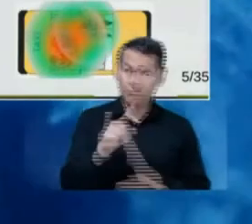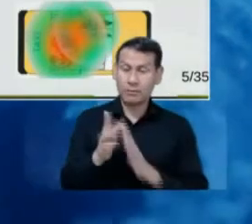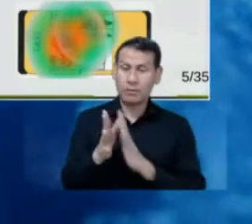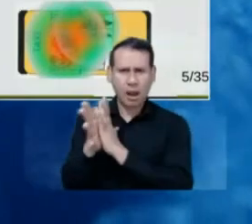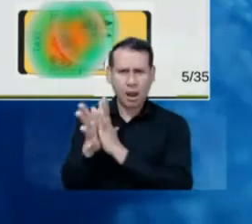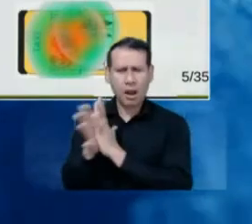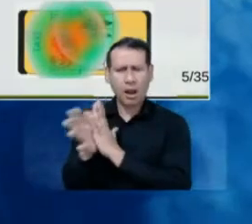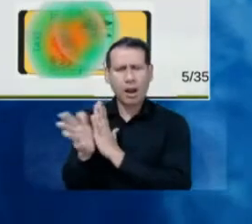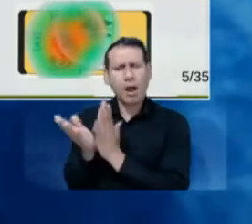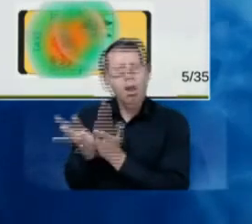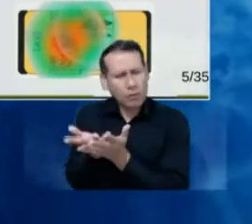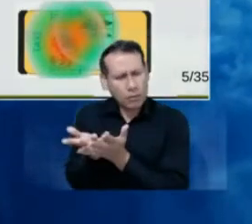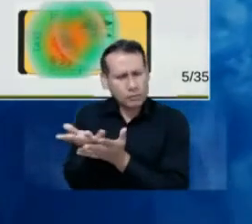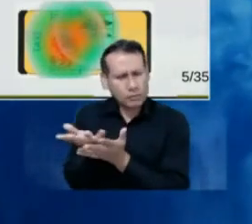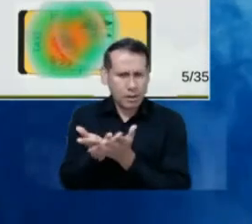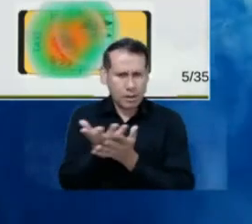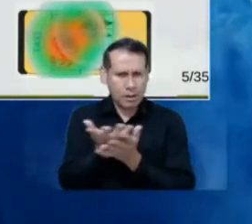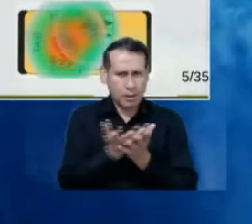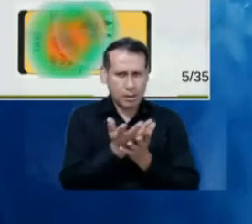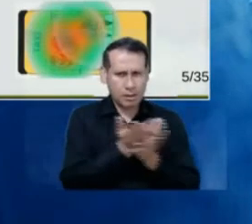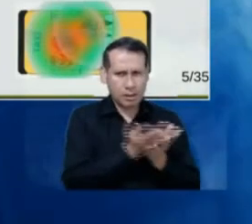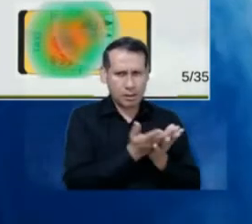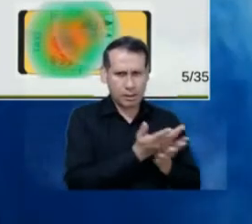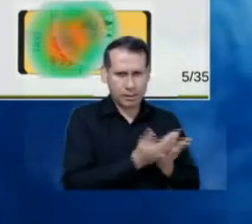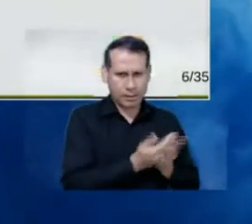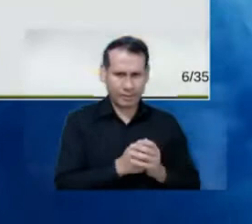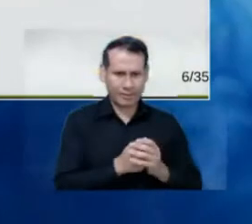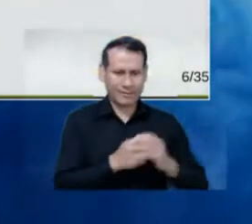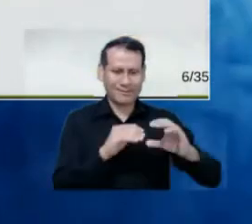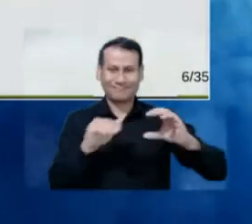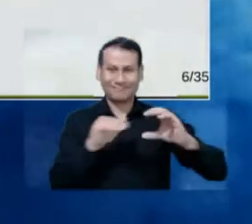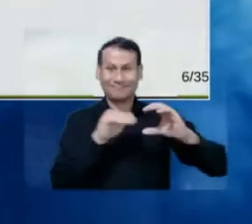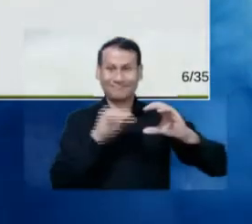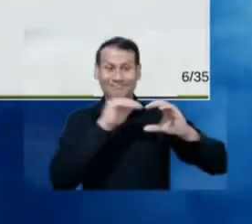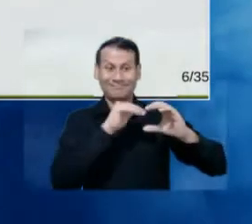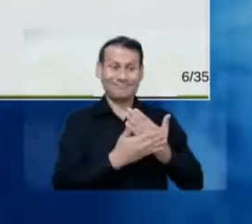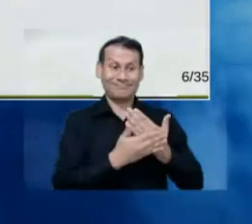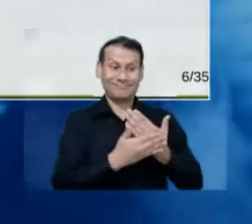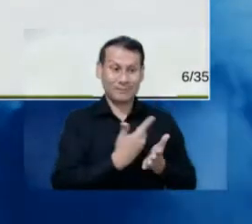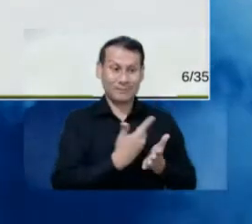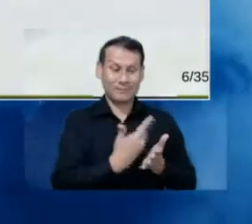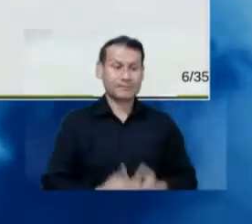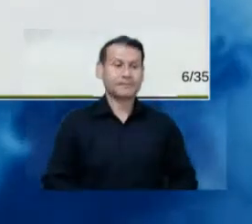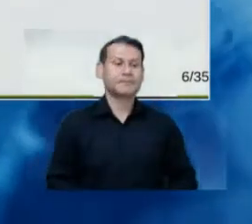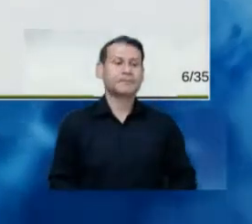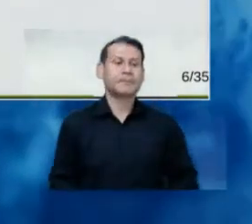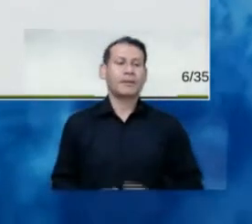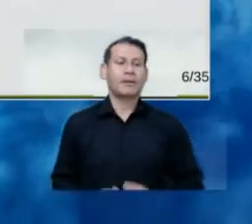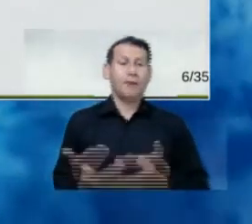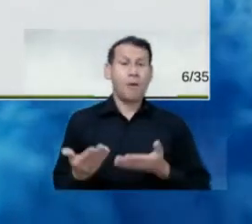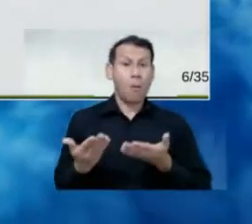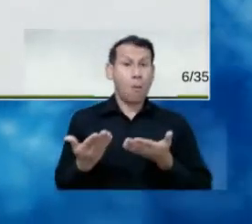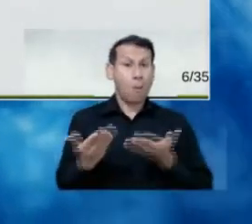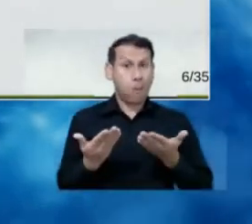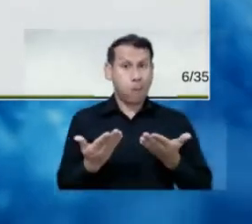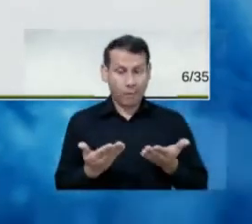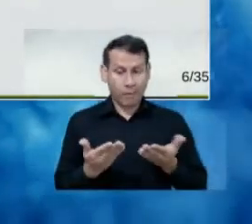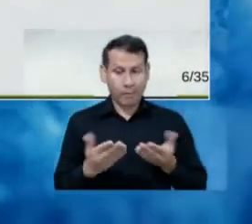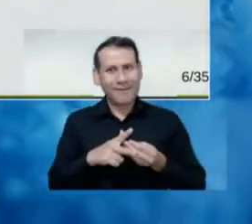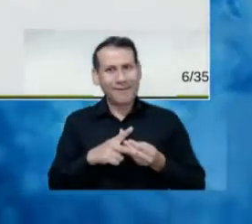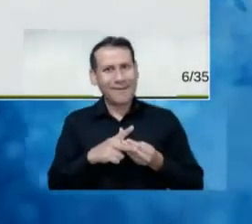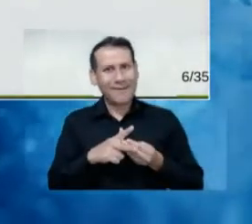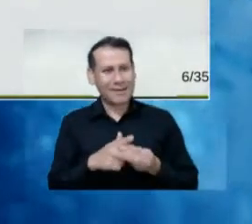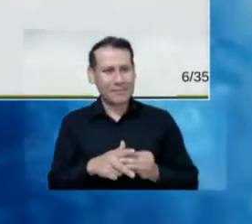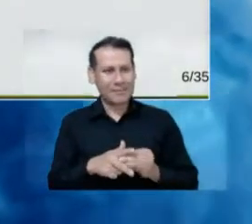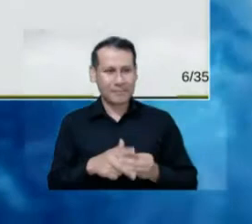deployment that we may have especially in millimetric waves. Now, speaking of the selection of the computational model and the software